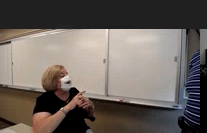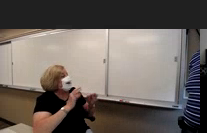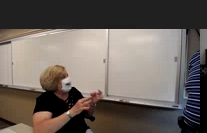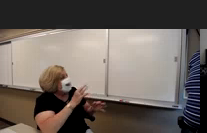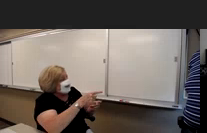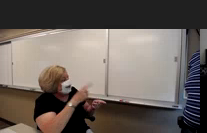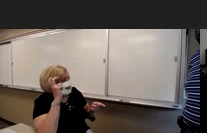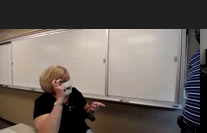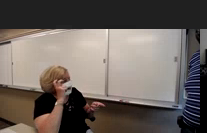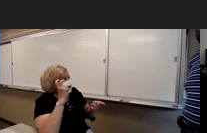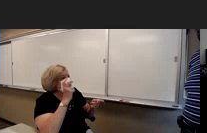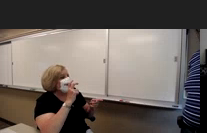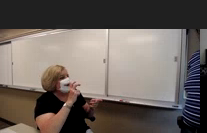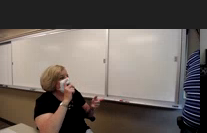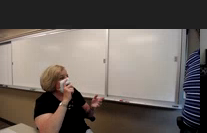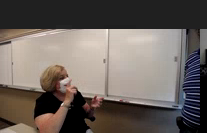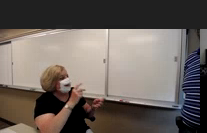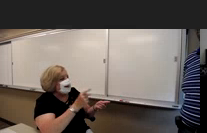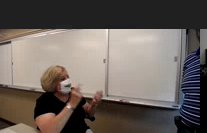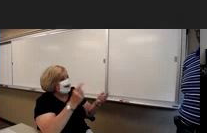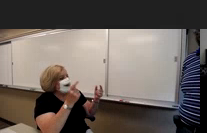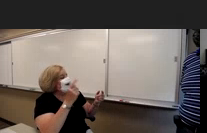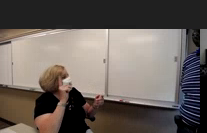a notification that it's there.